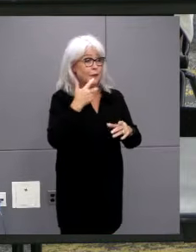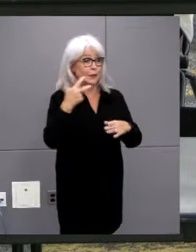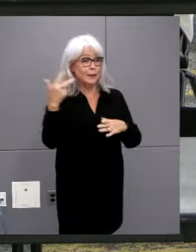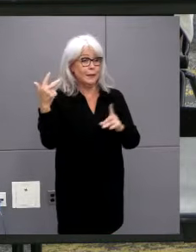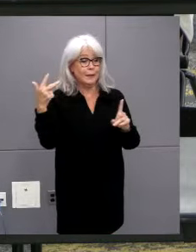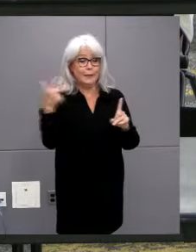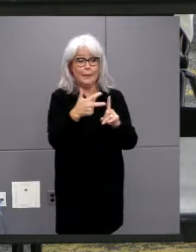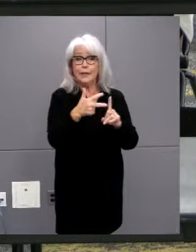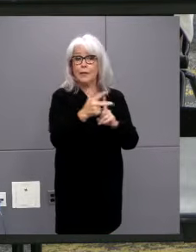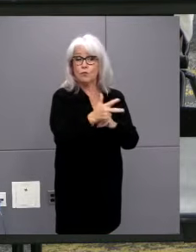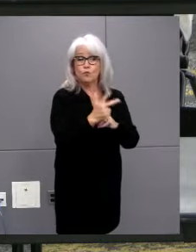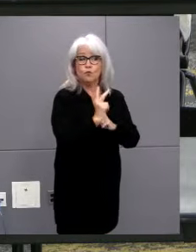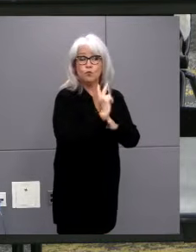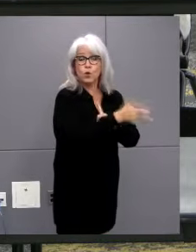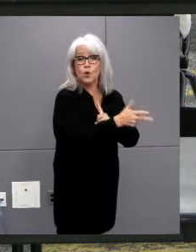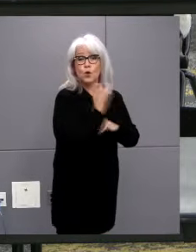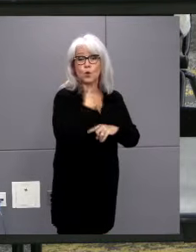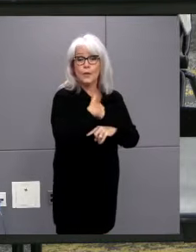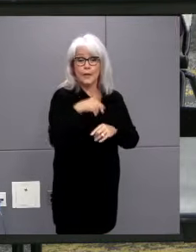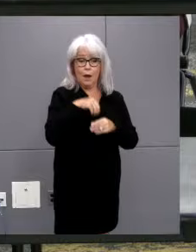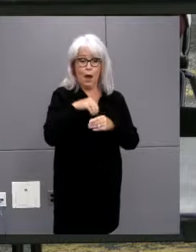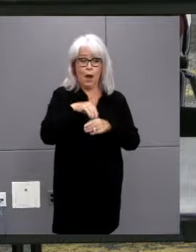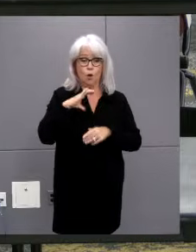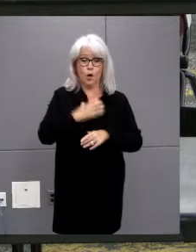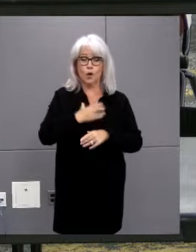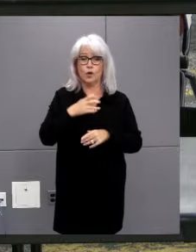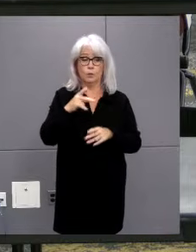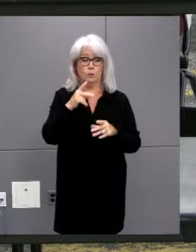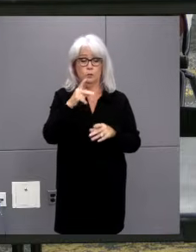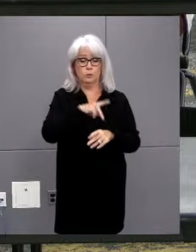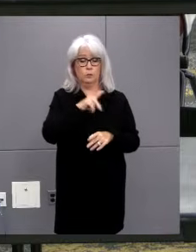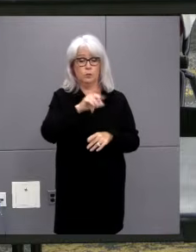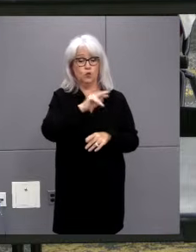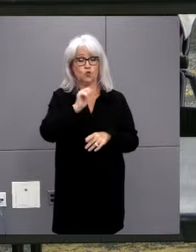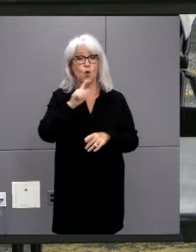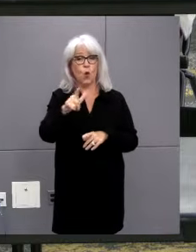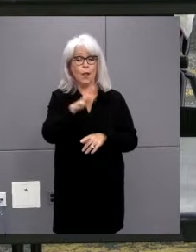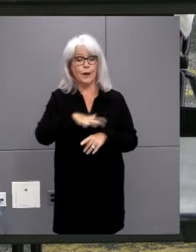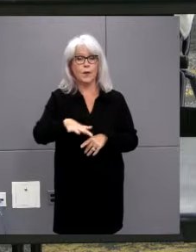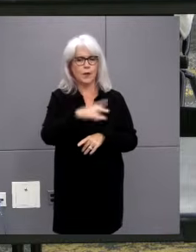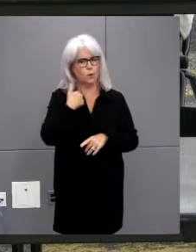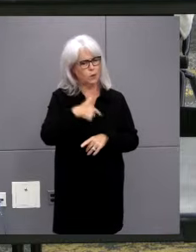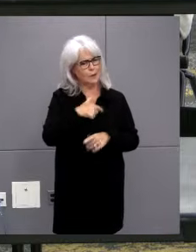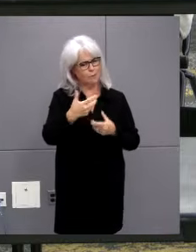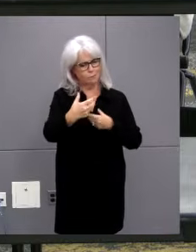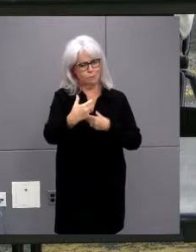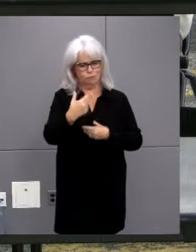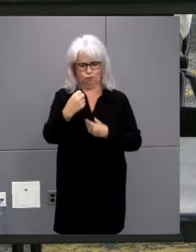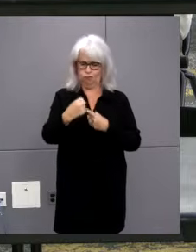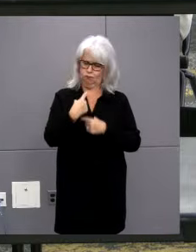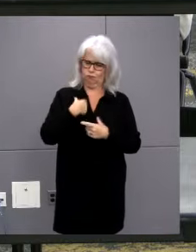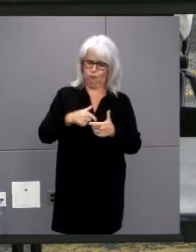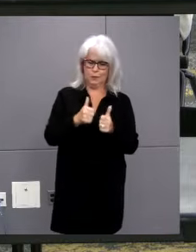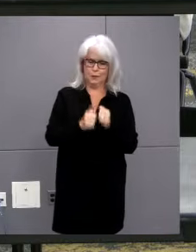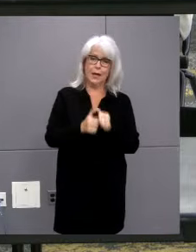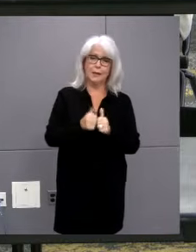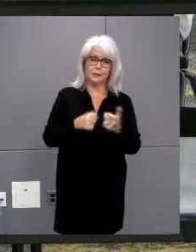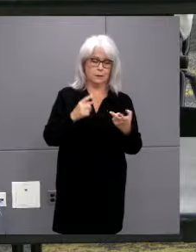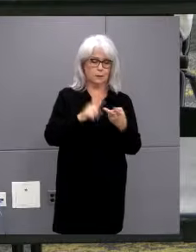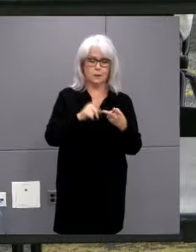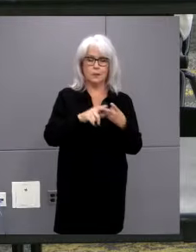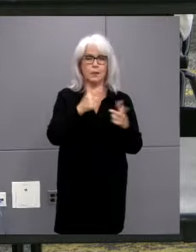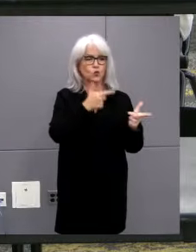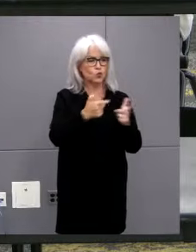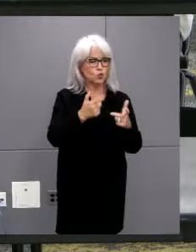our patrolling area, we get a text that, or if there's a shooting, or if there,